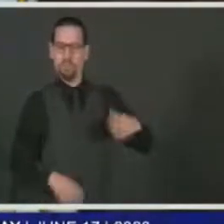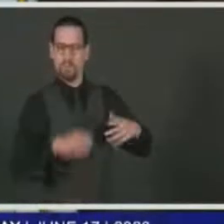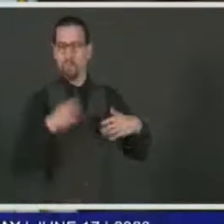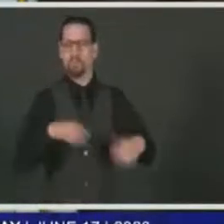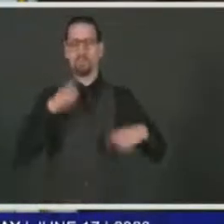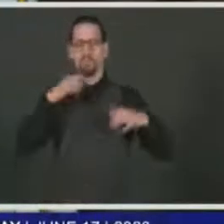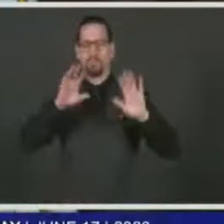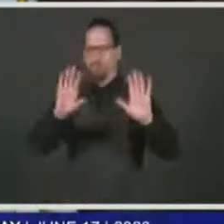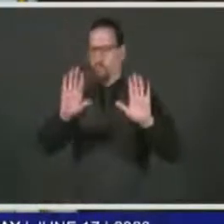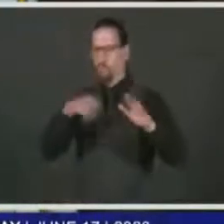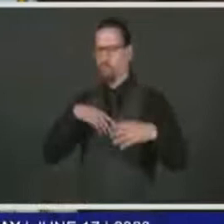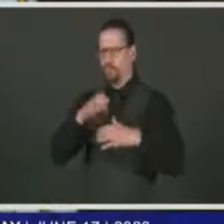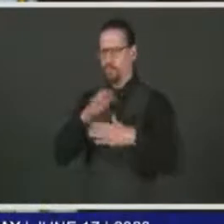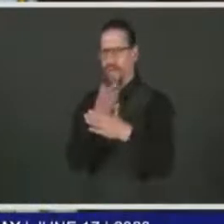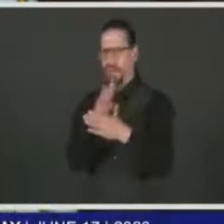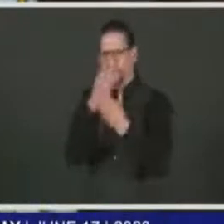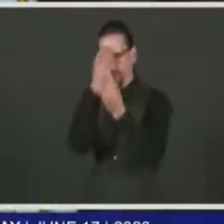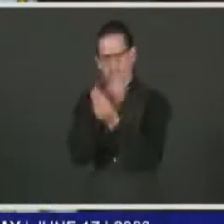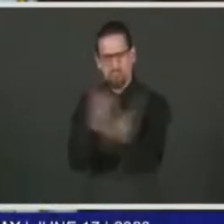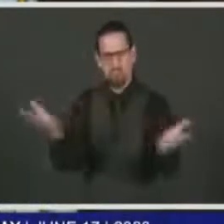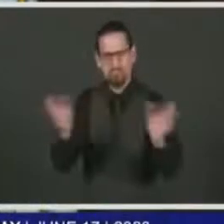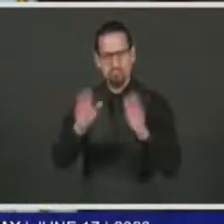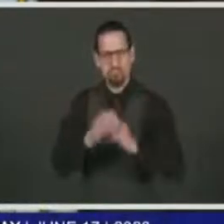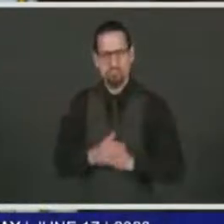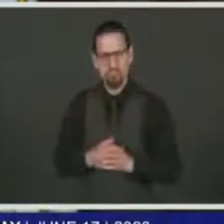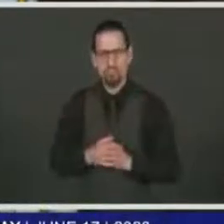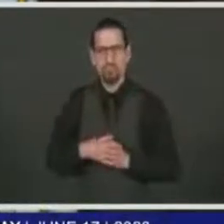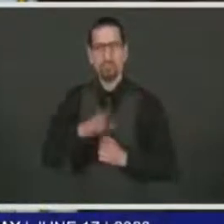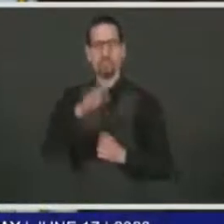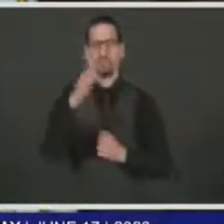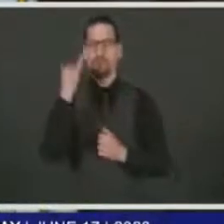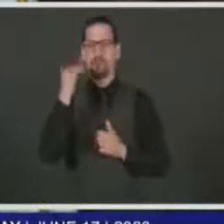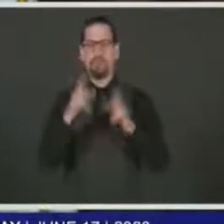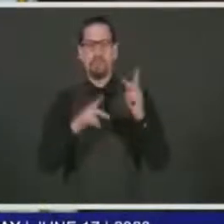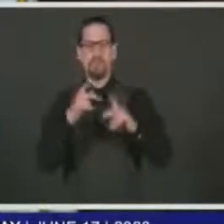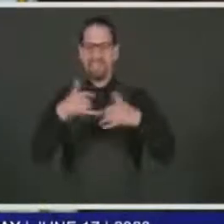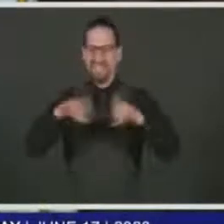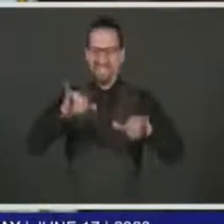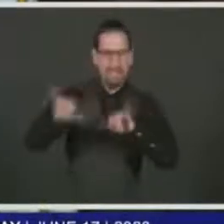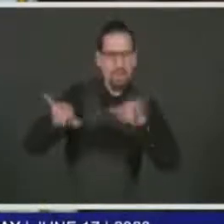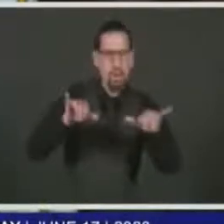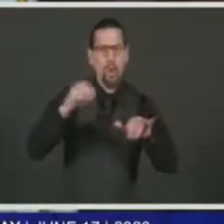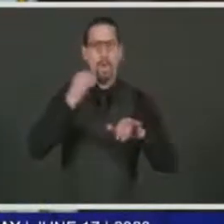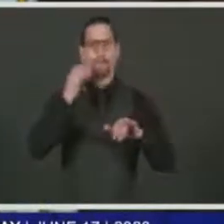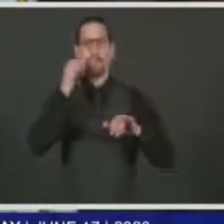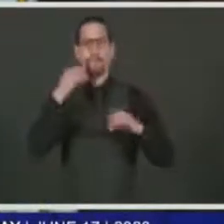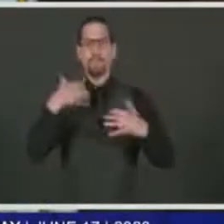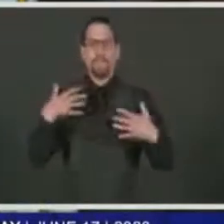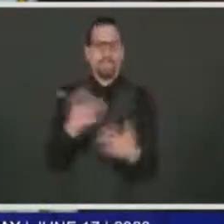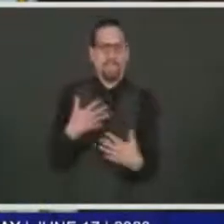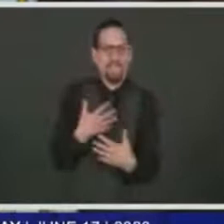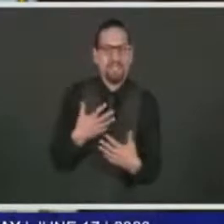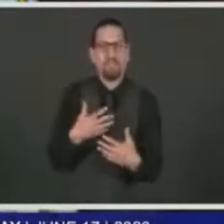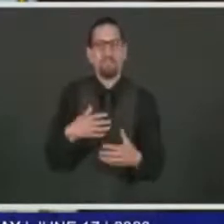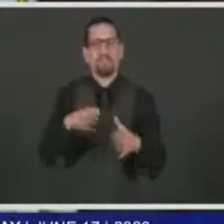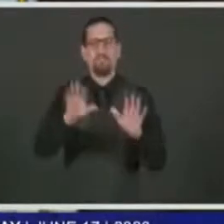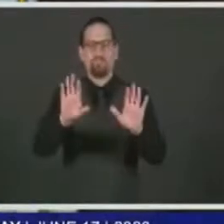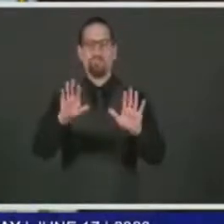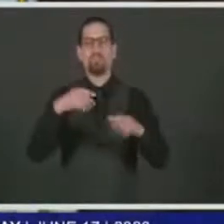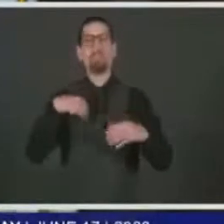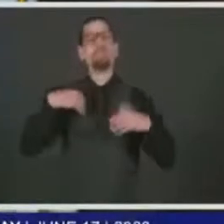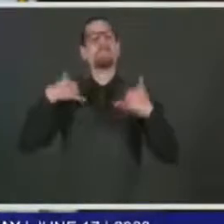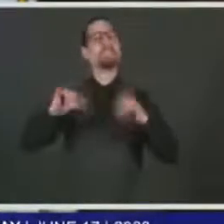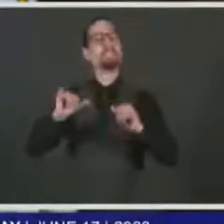still afraid, and I understand that, you should know that we are testing more people per capita than anywhere in